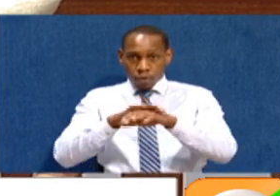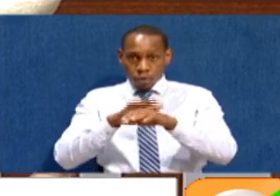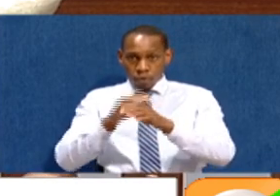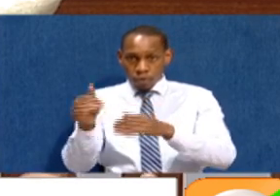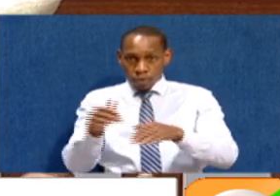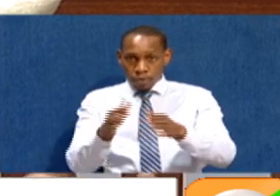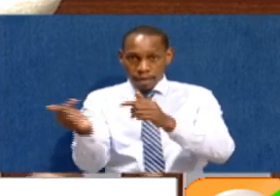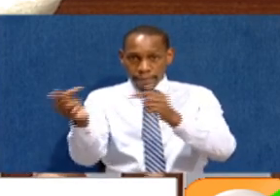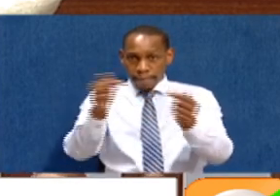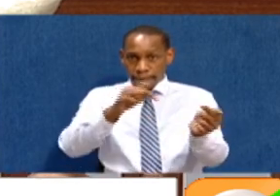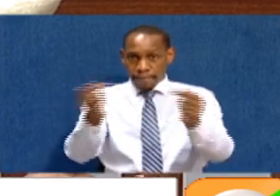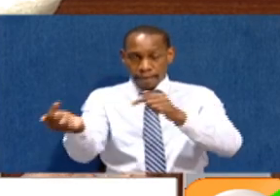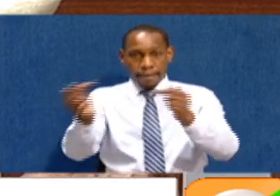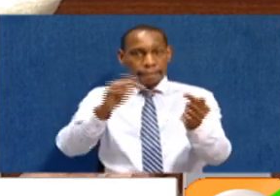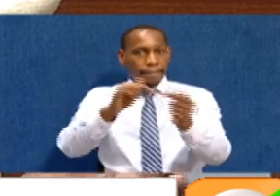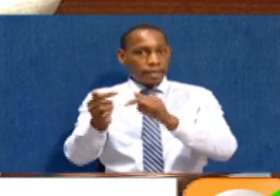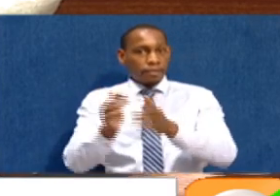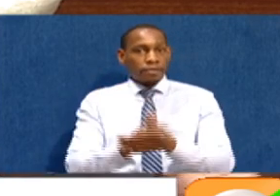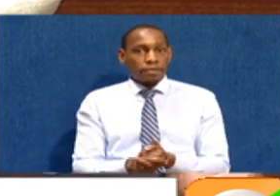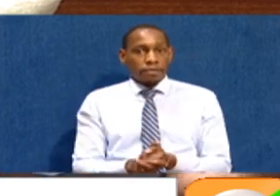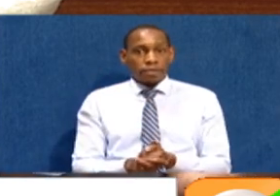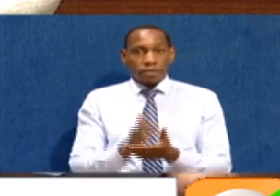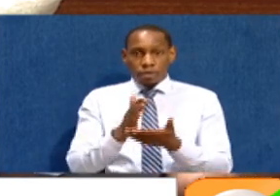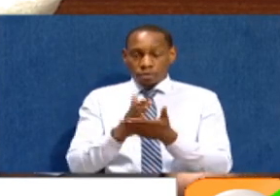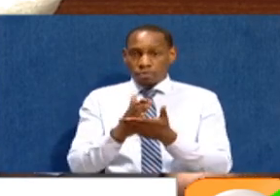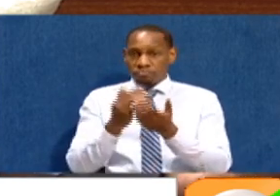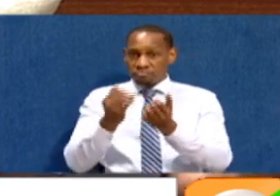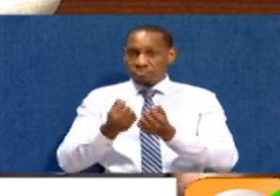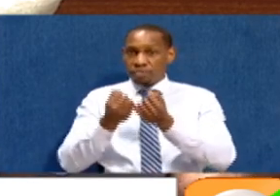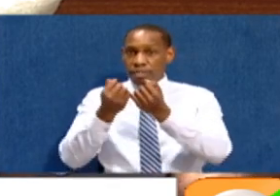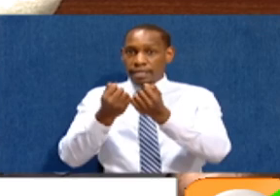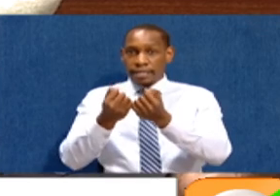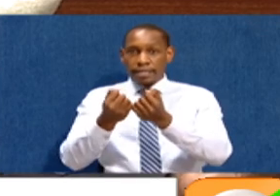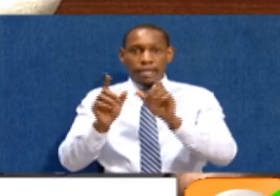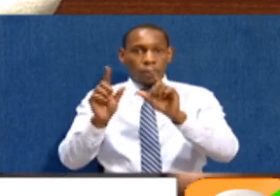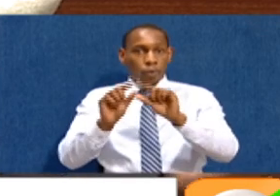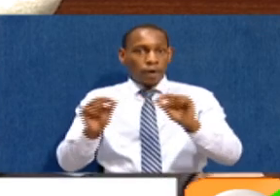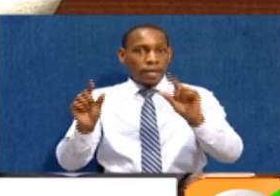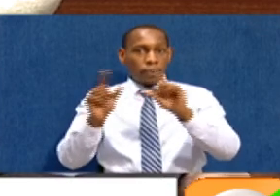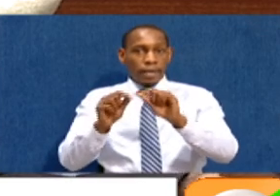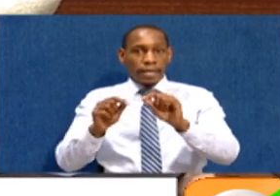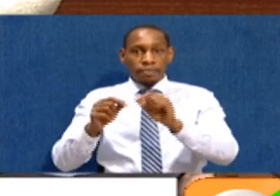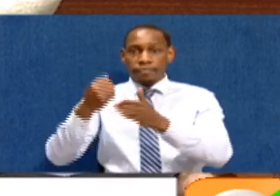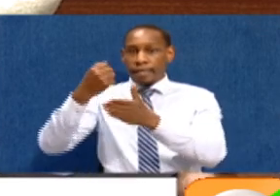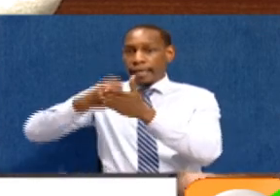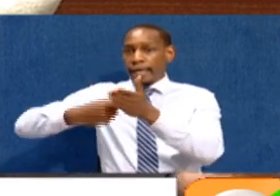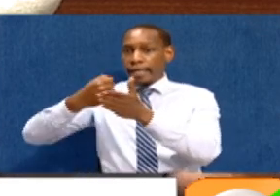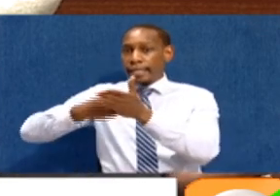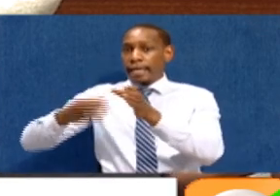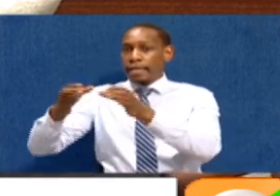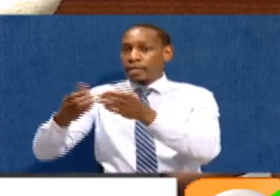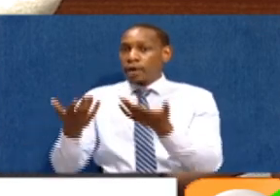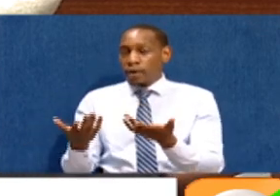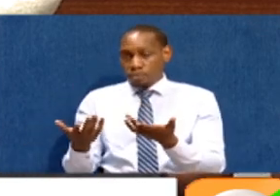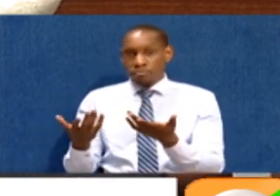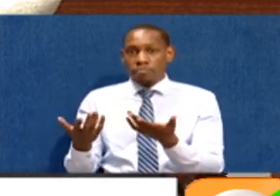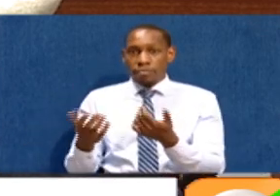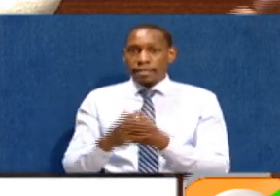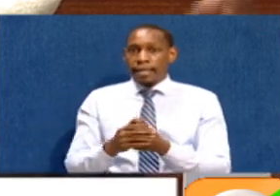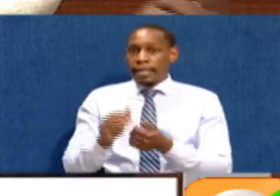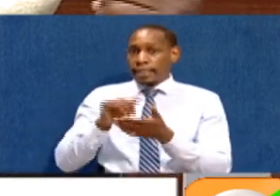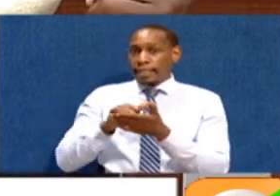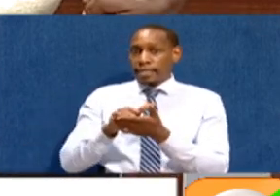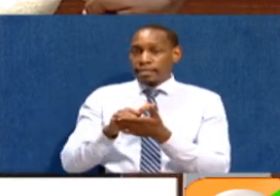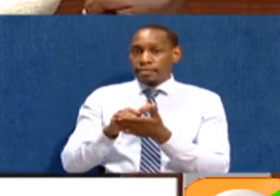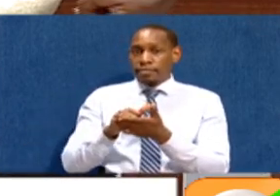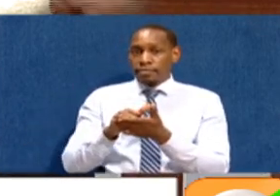for conflict. It energizes the so-called hustlers in a manner that it